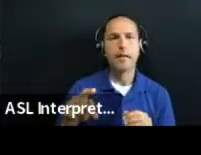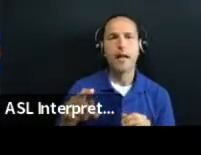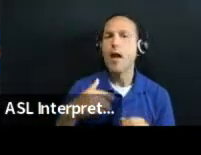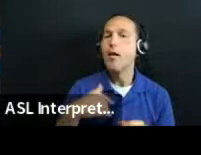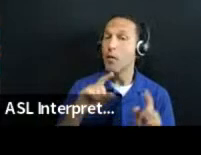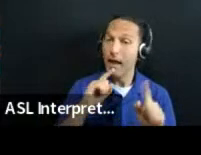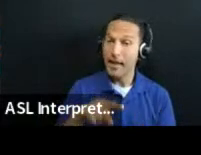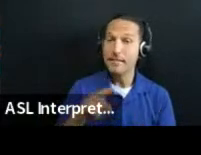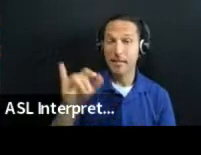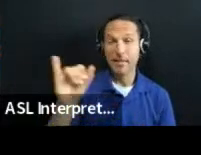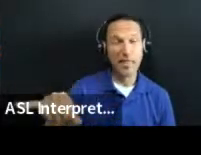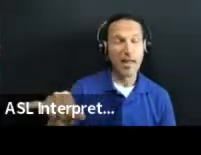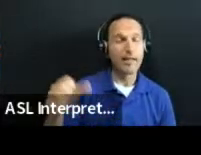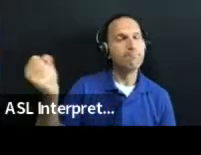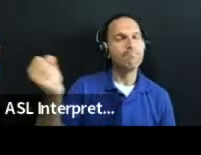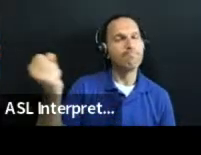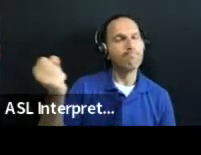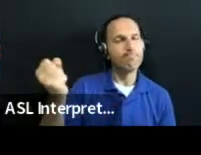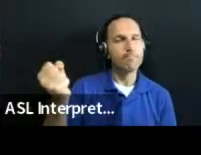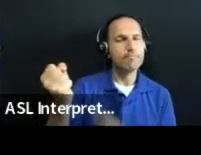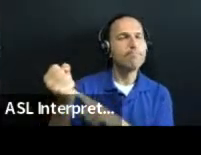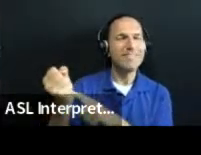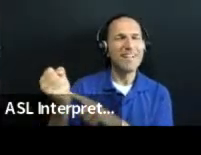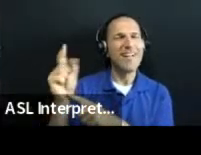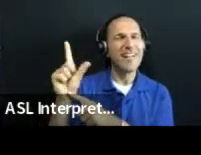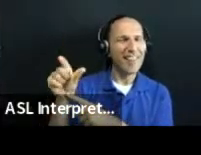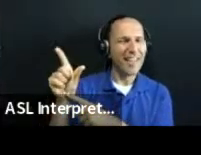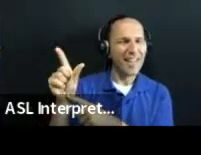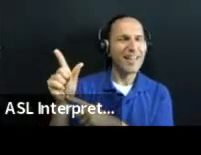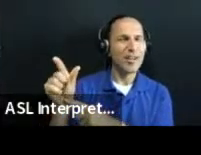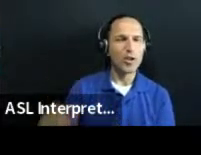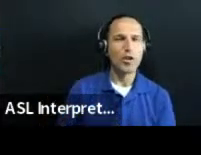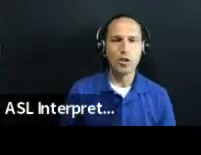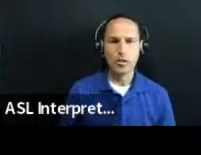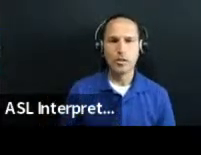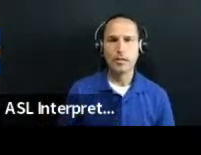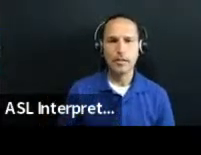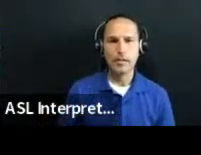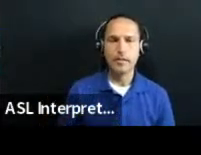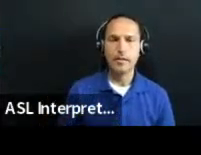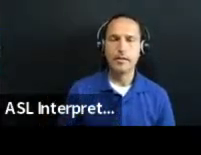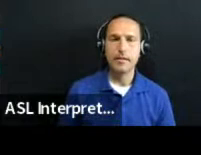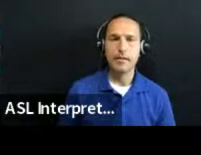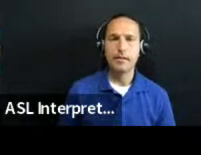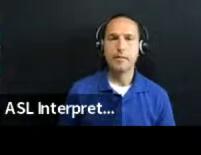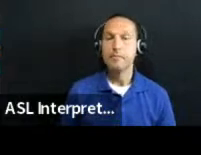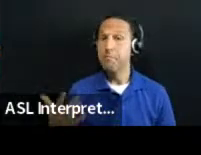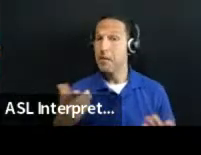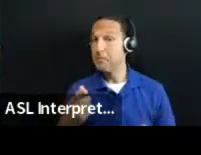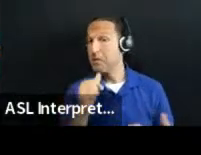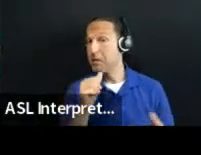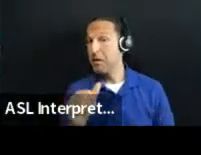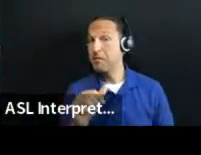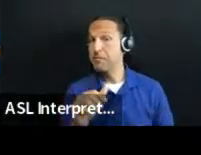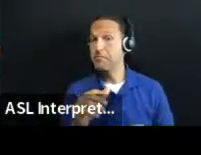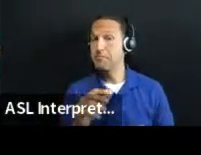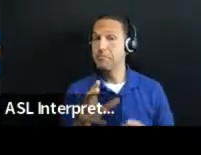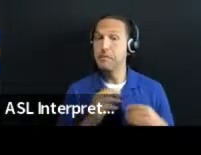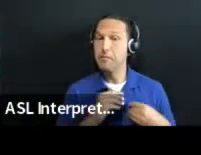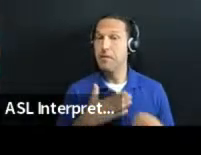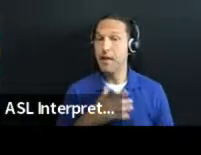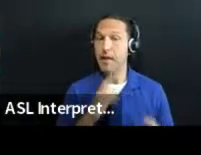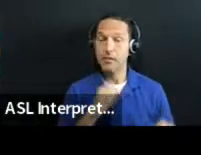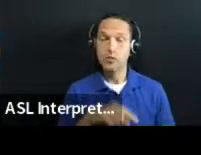be answering that a little bit later. You might not get the answer that you want. The short answer